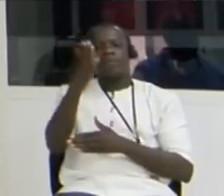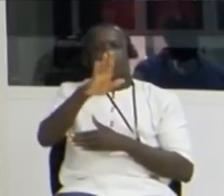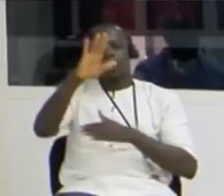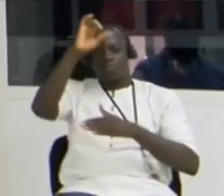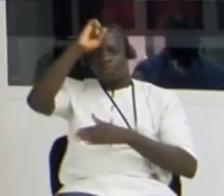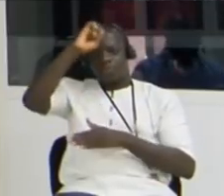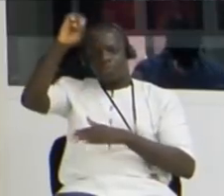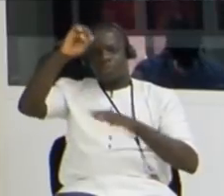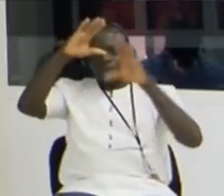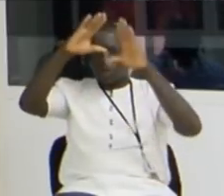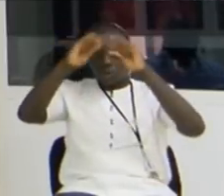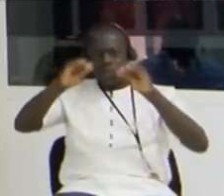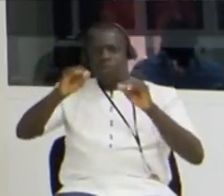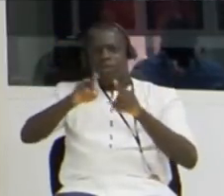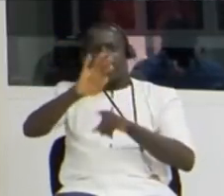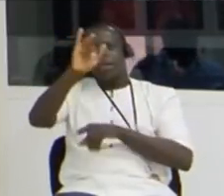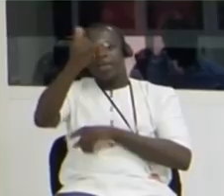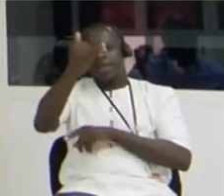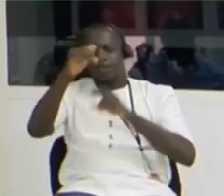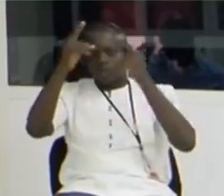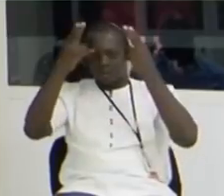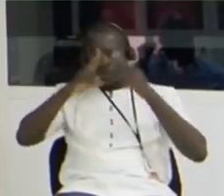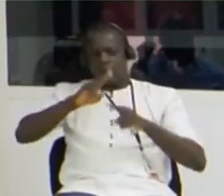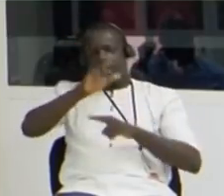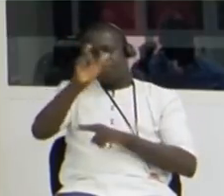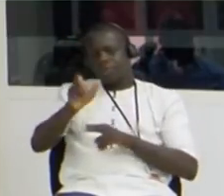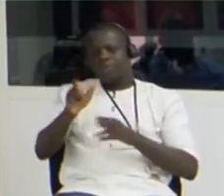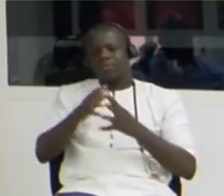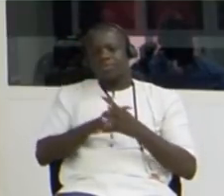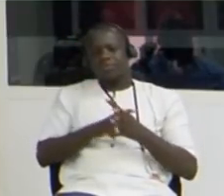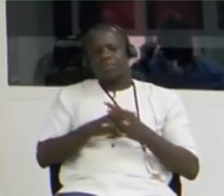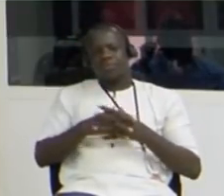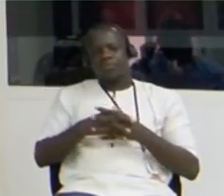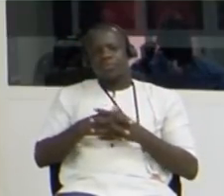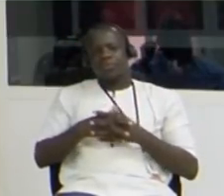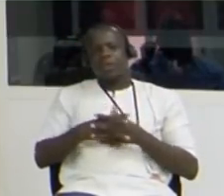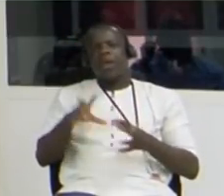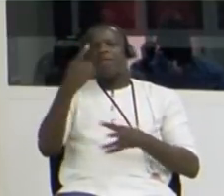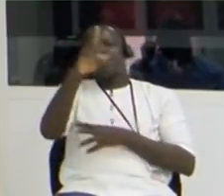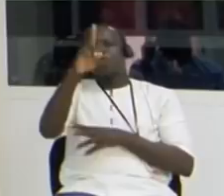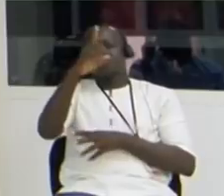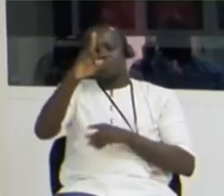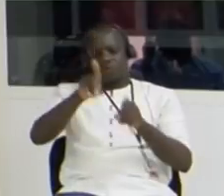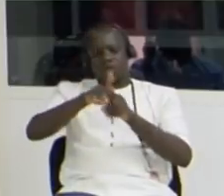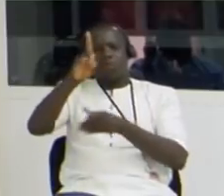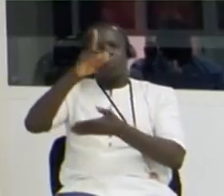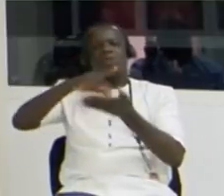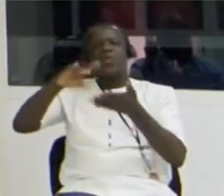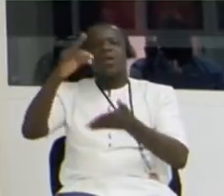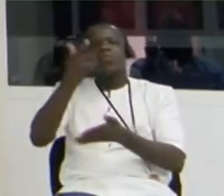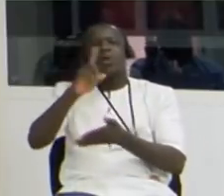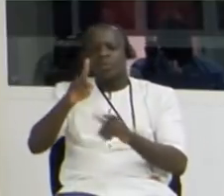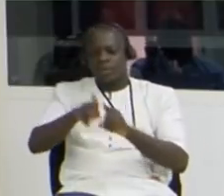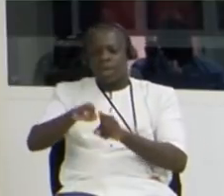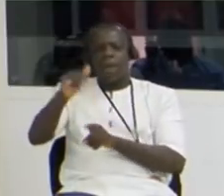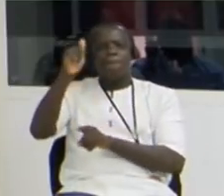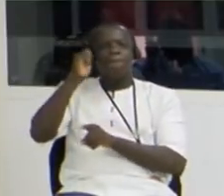office? Yes, Council. The first, initially, we will provide the biodata, and then